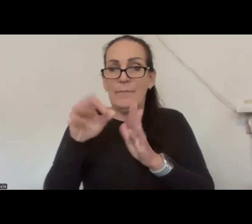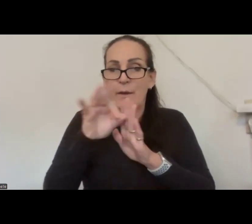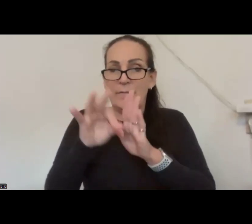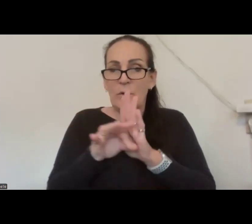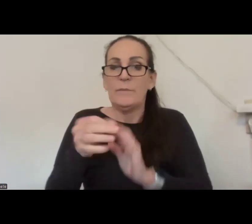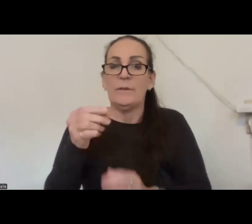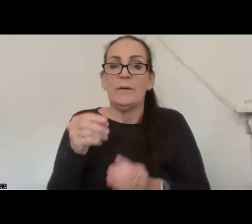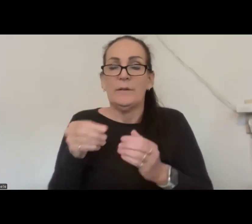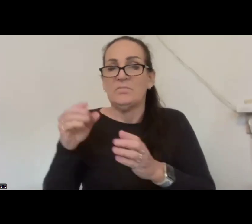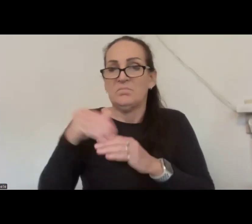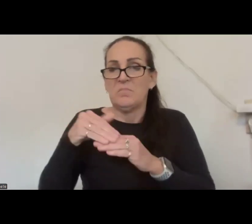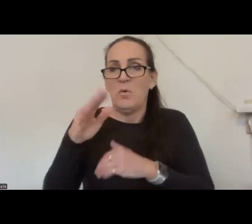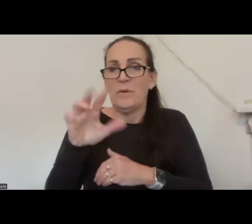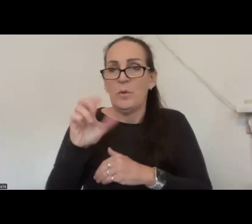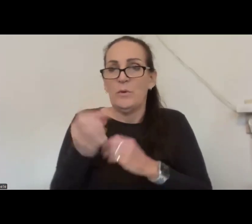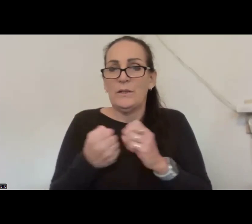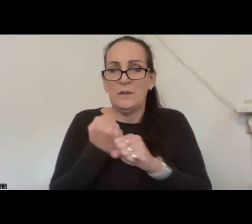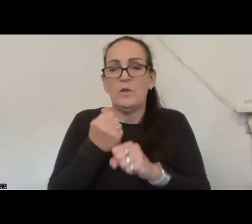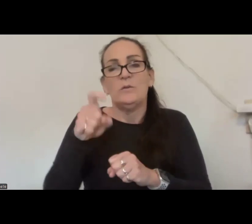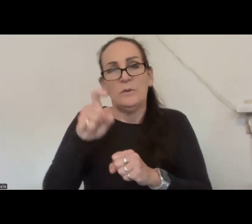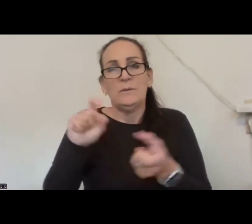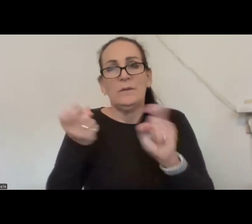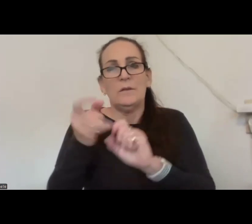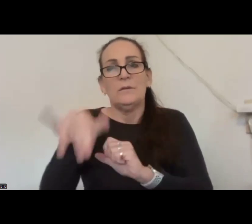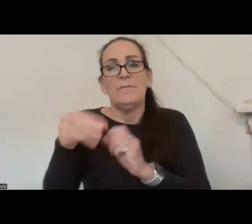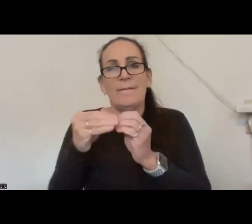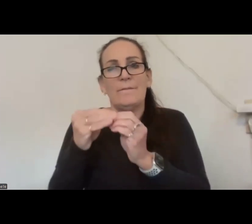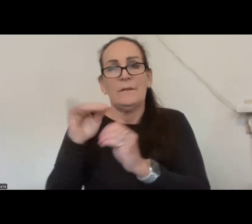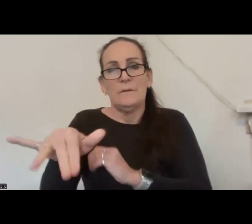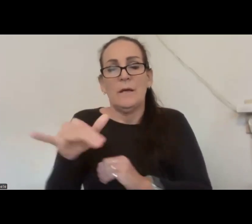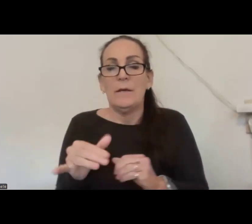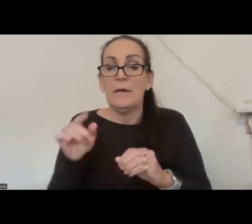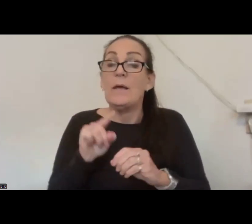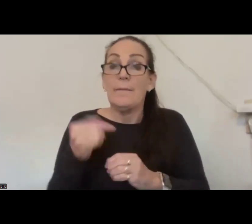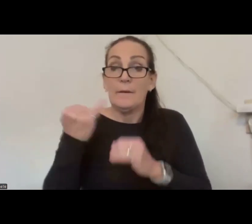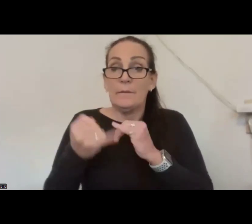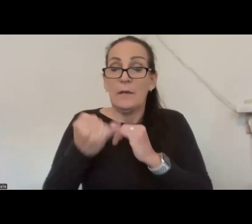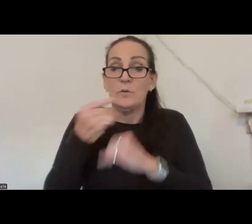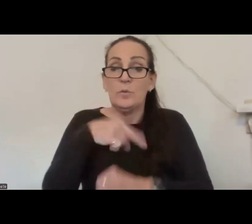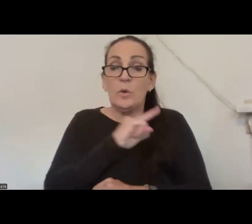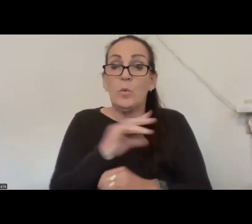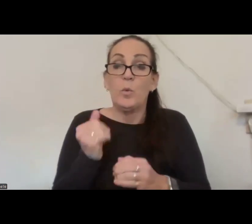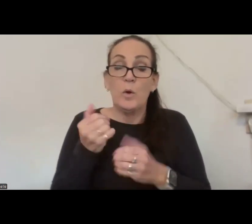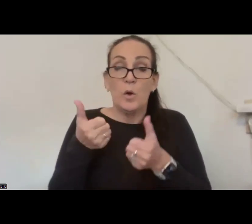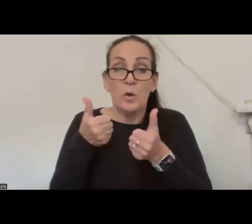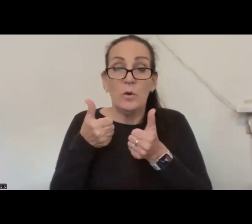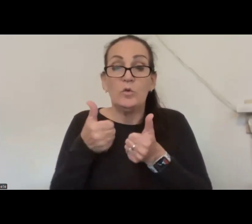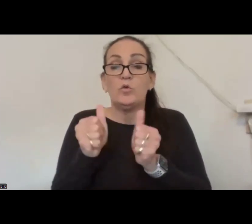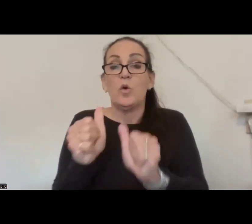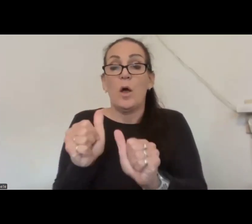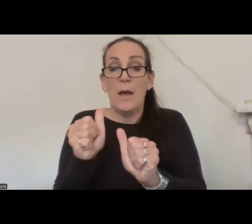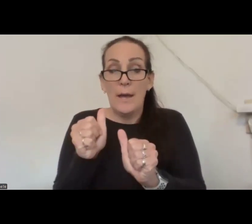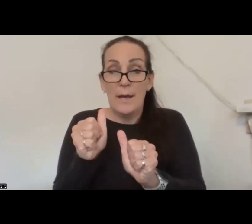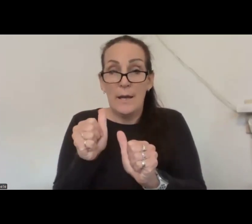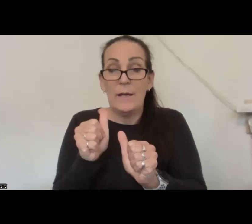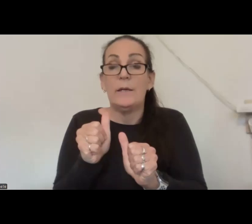some adjustments there. And then finally, we're going to be tightening up through the regulatory process how a